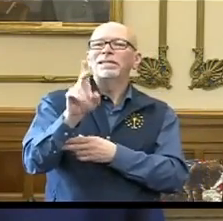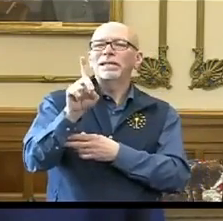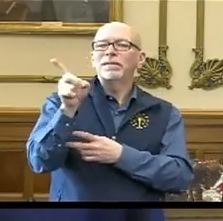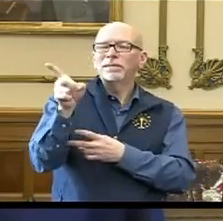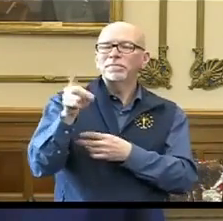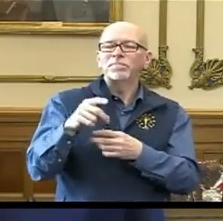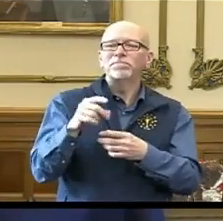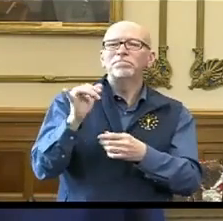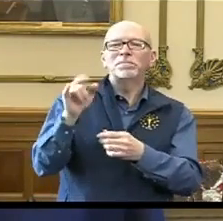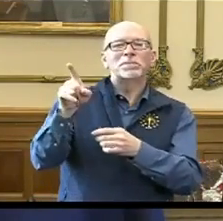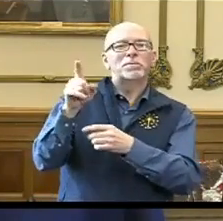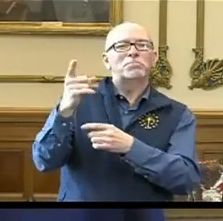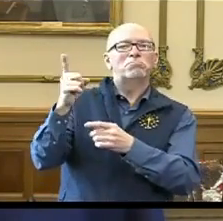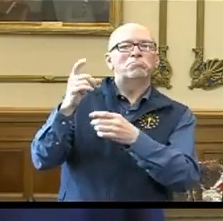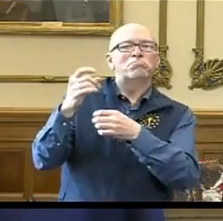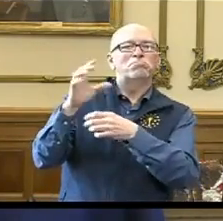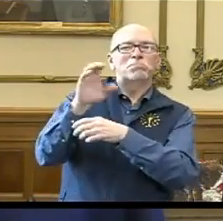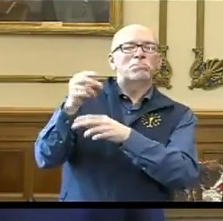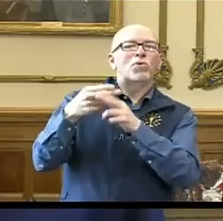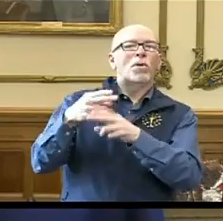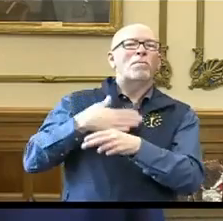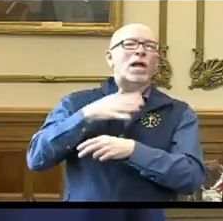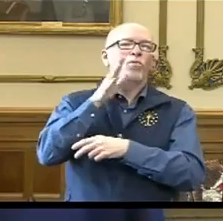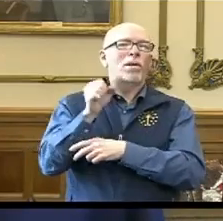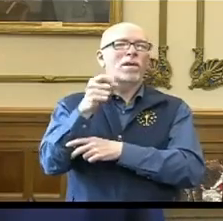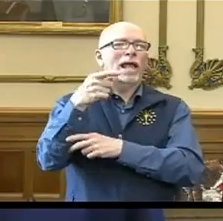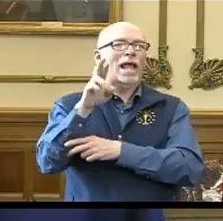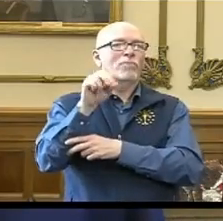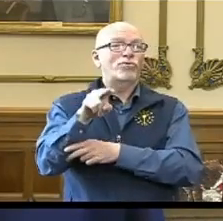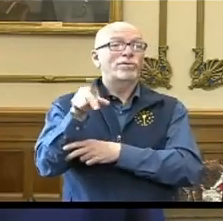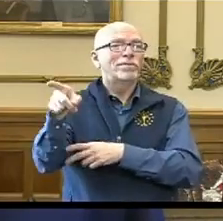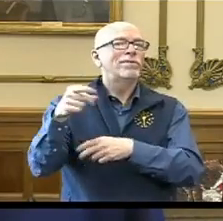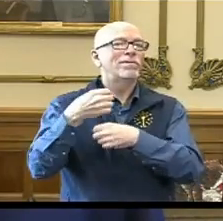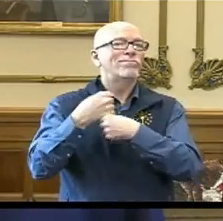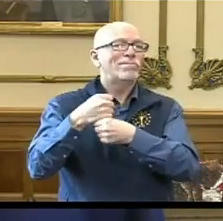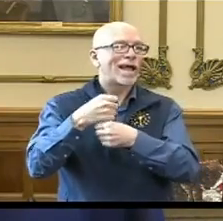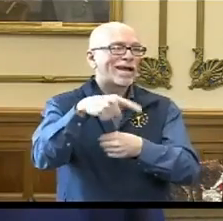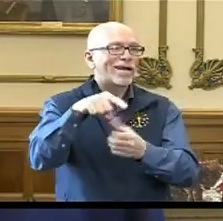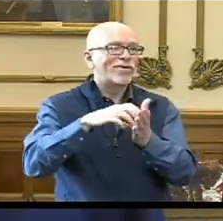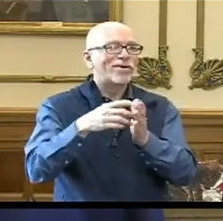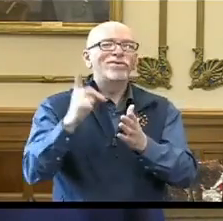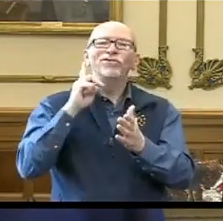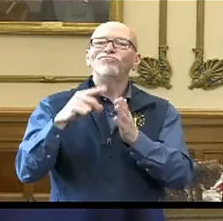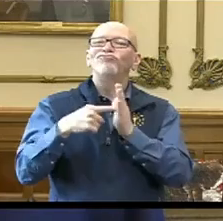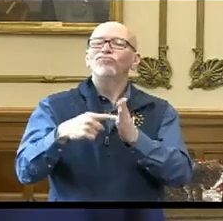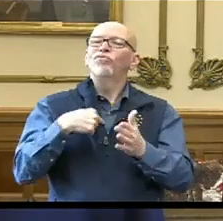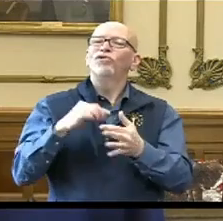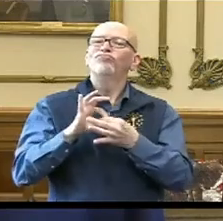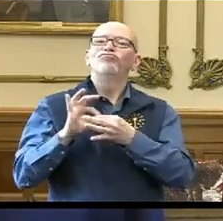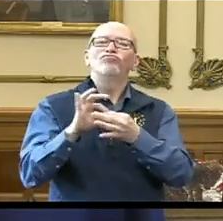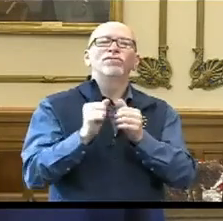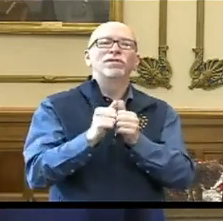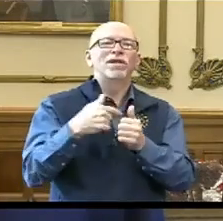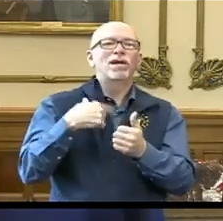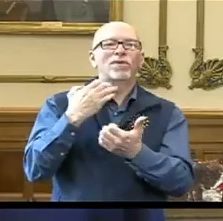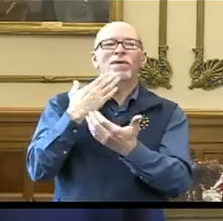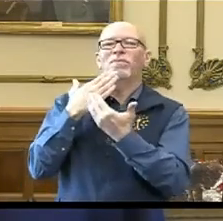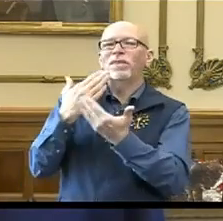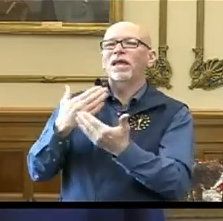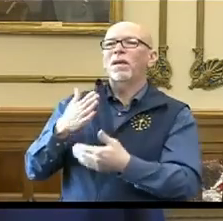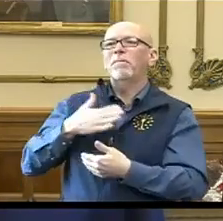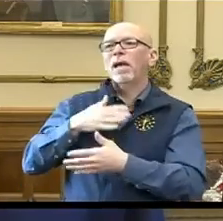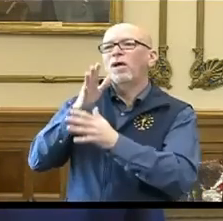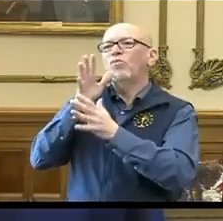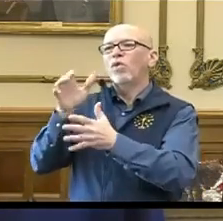Indiana, and they sent in just reinforcing that we're all in this together, and we sure thank my